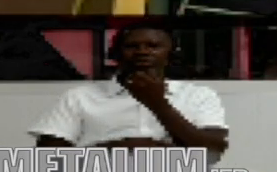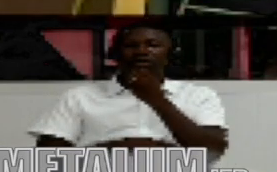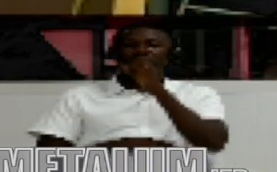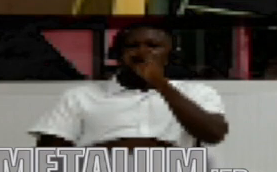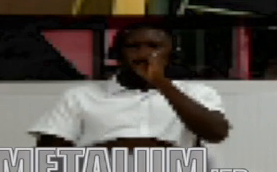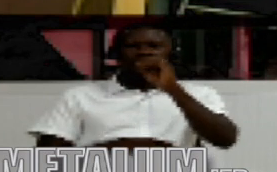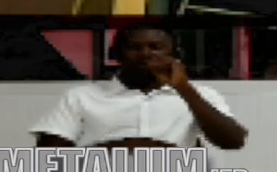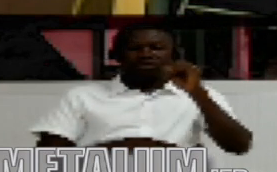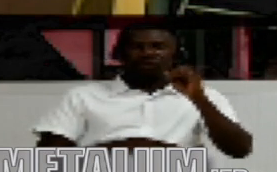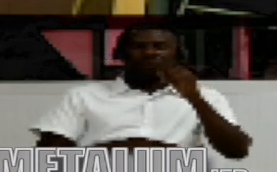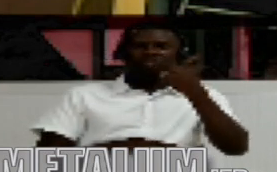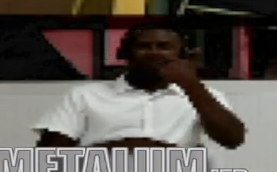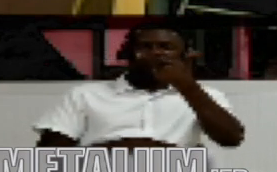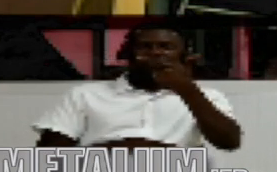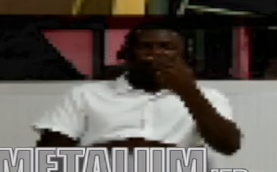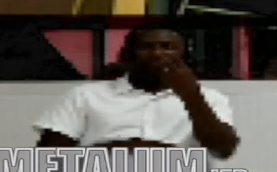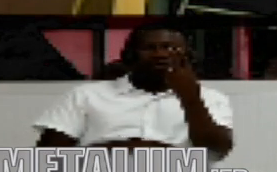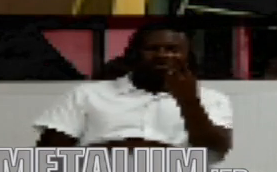0072C.